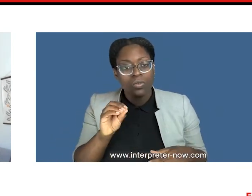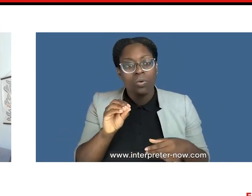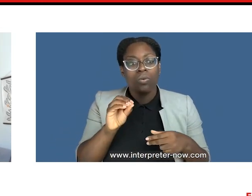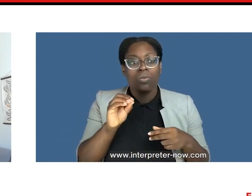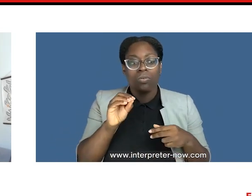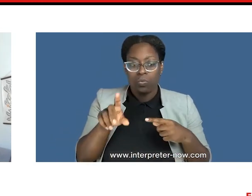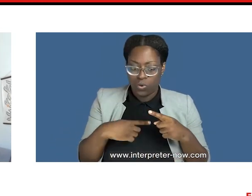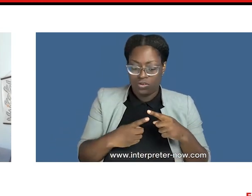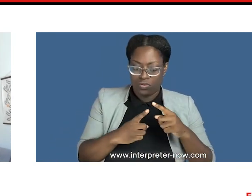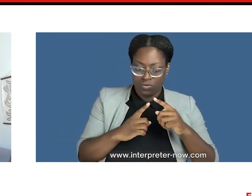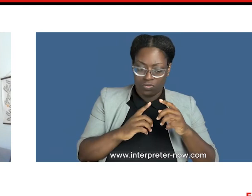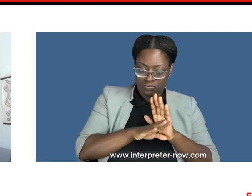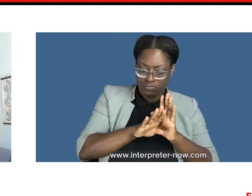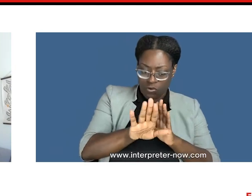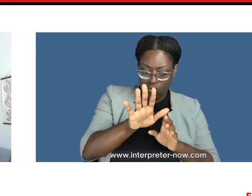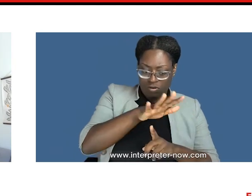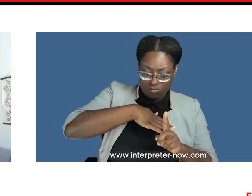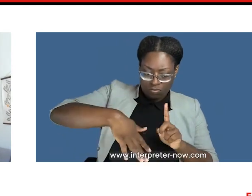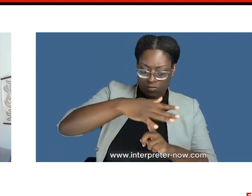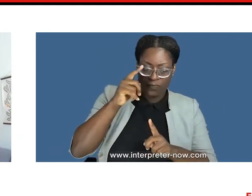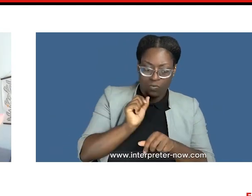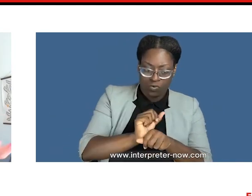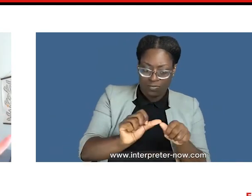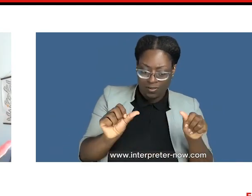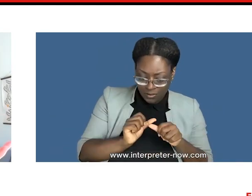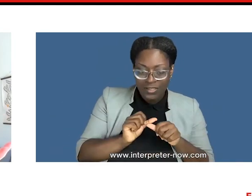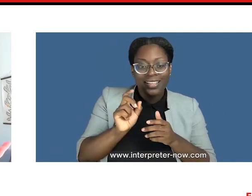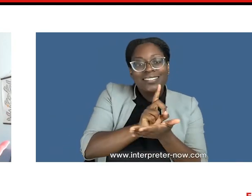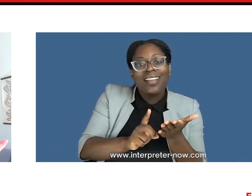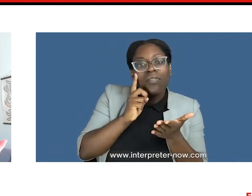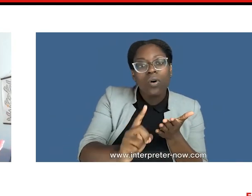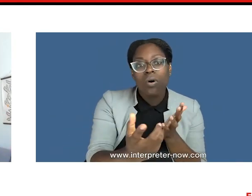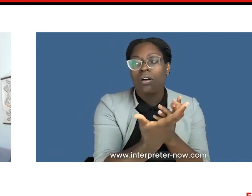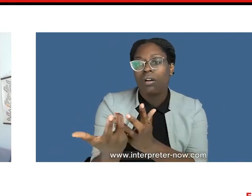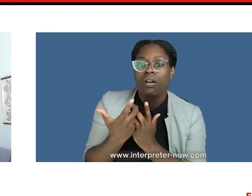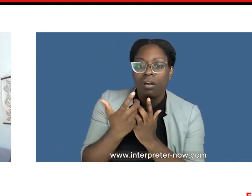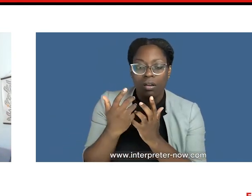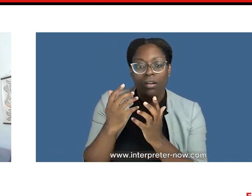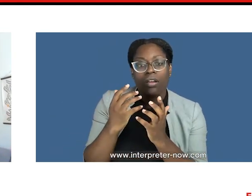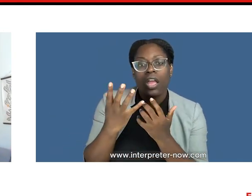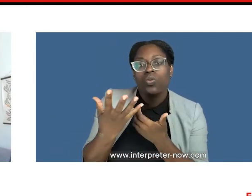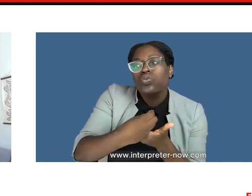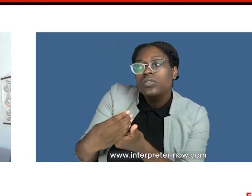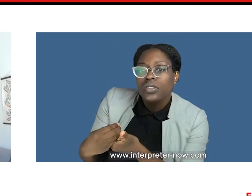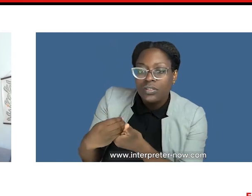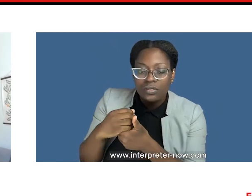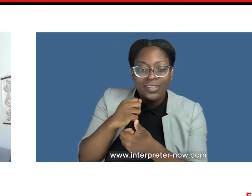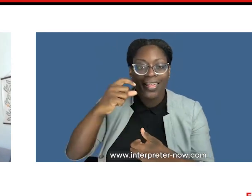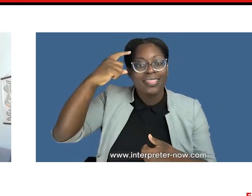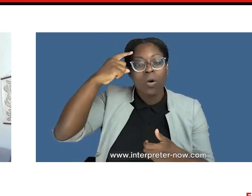Yeah, exactly. So design for inclusion and